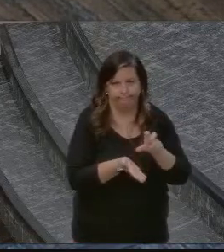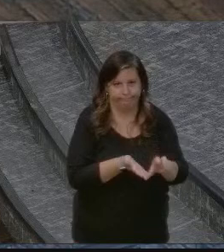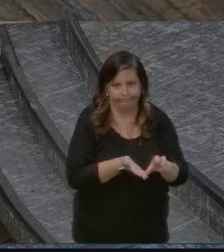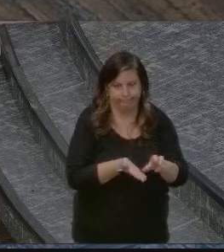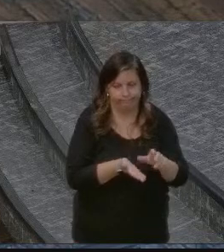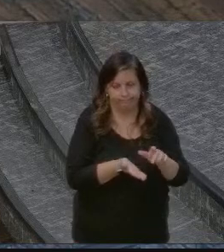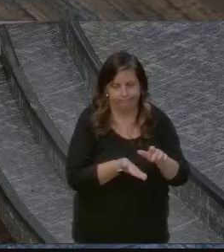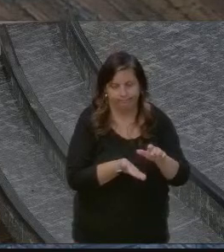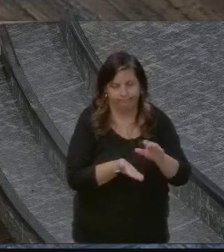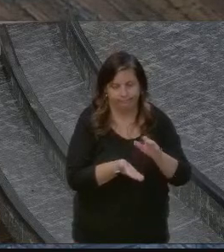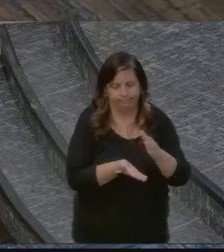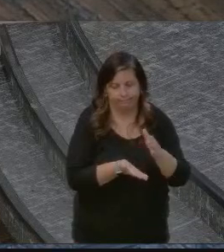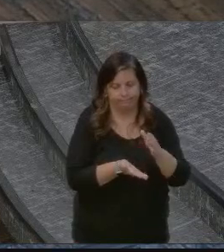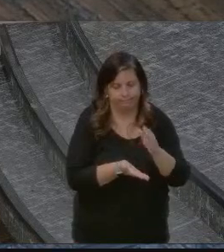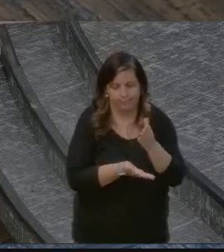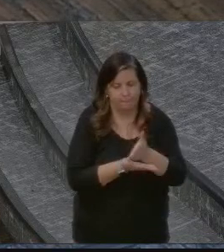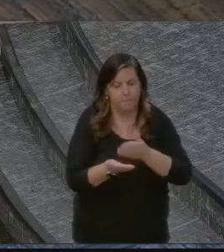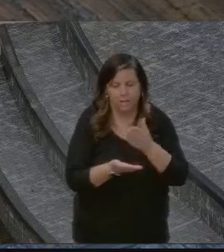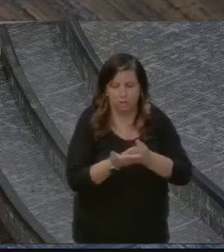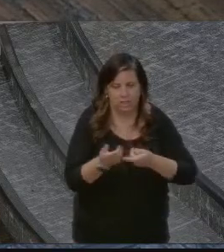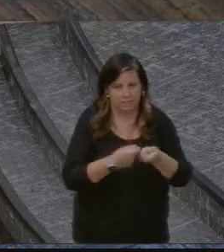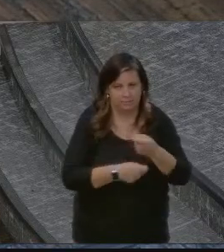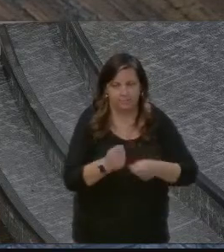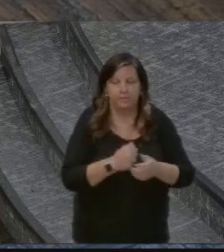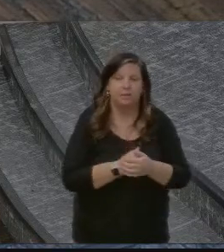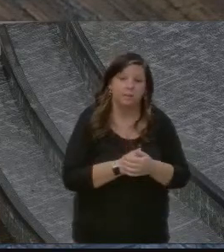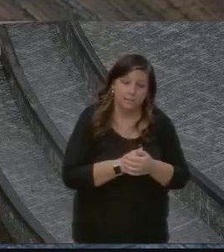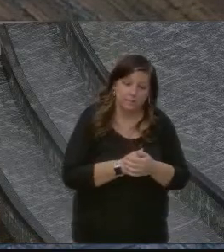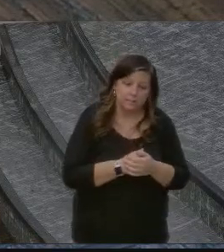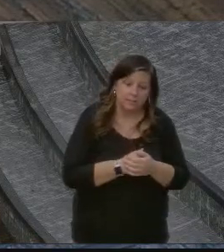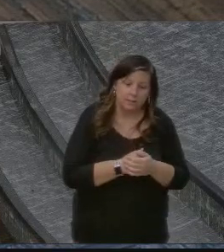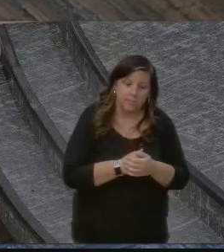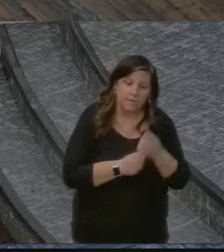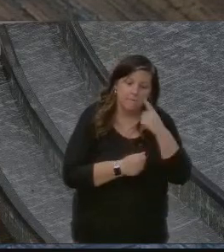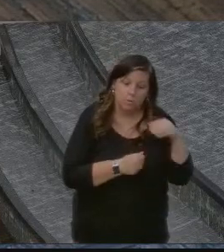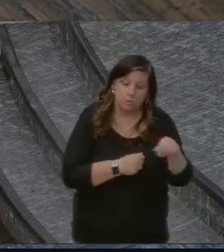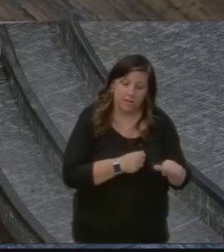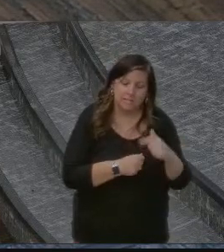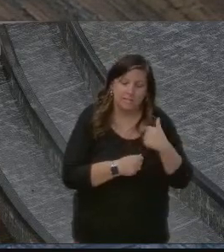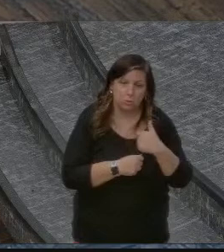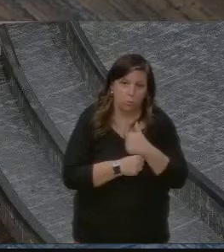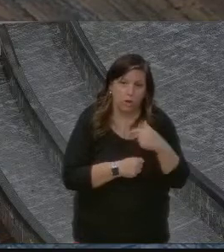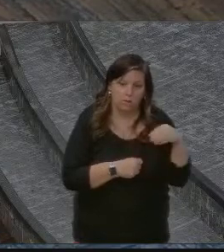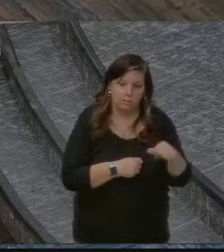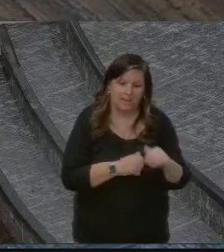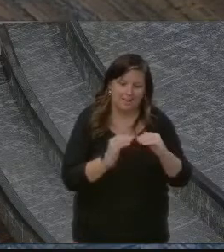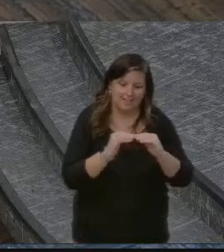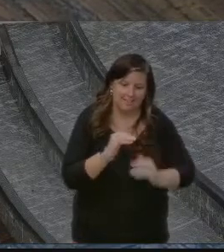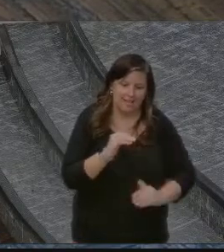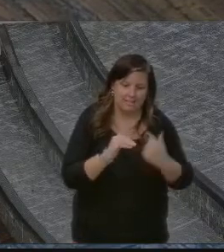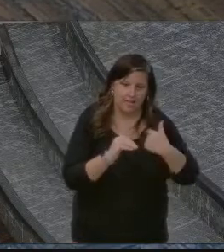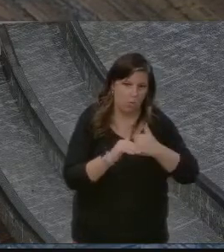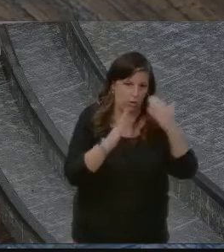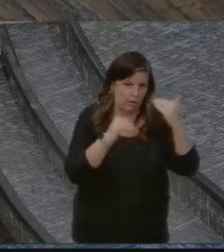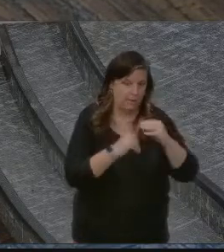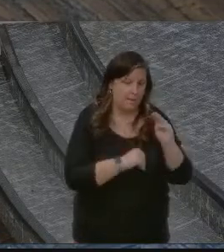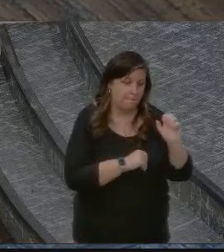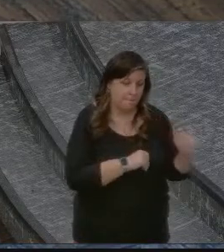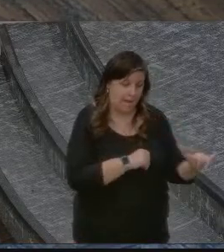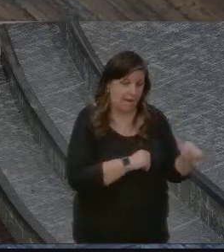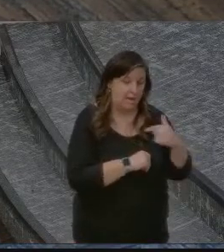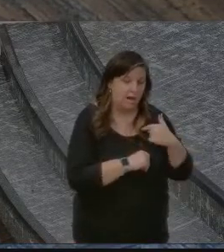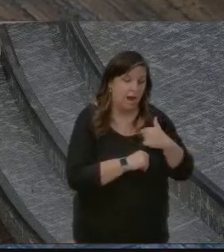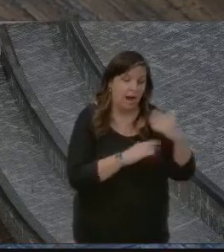Expenses were spending less than we anticipated. As of May, I anticipated